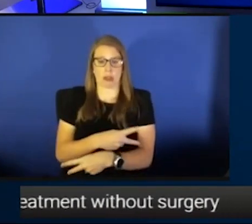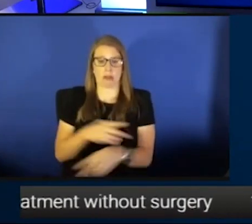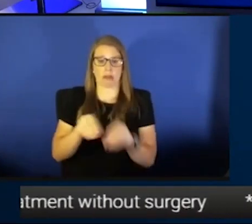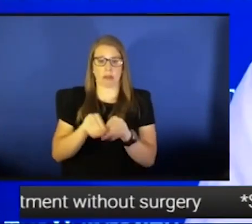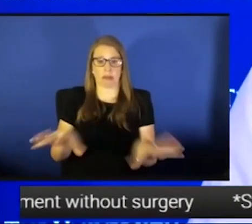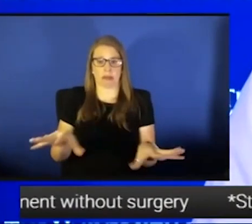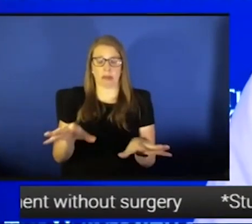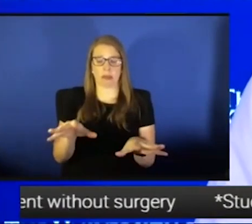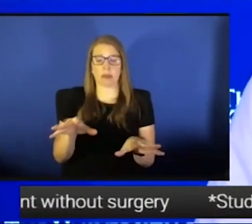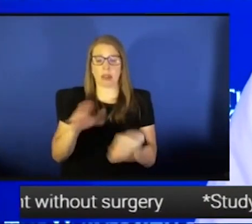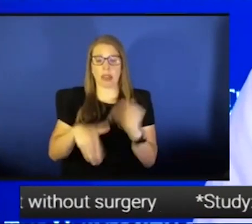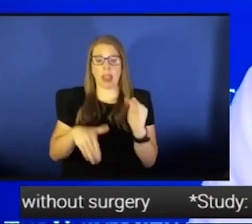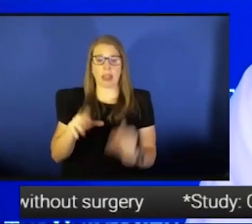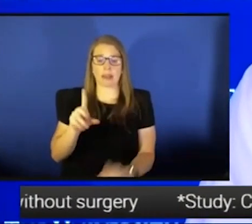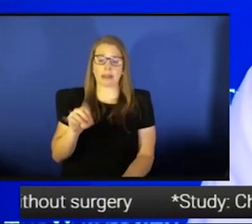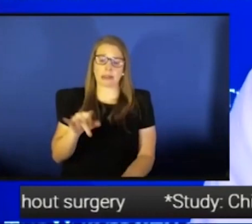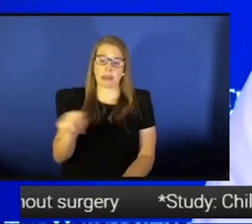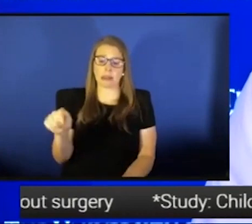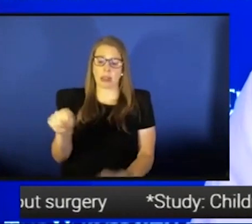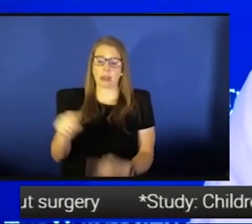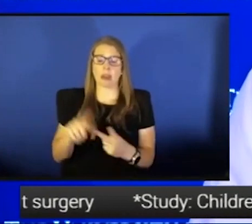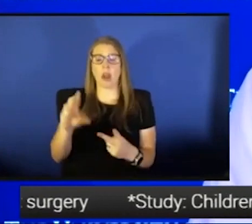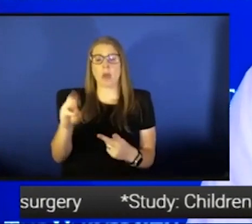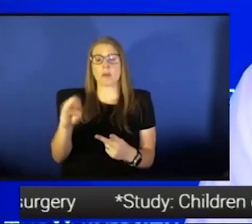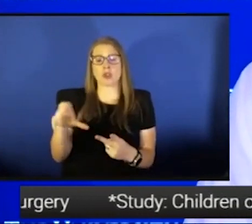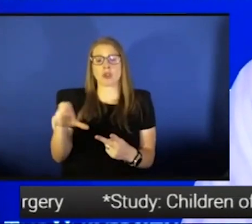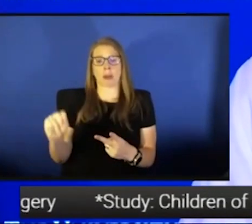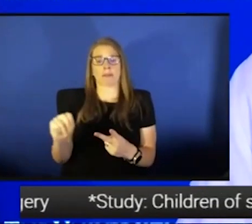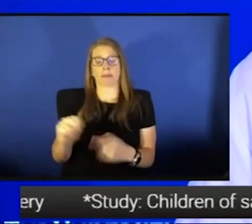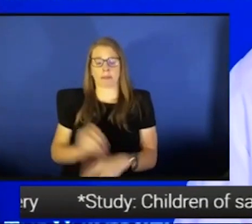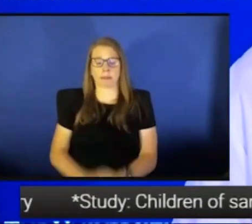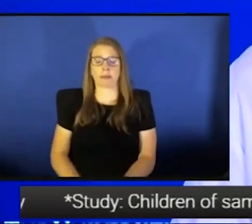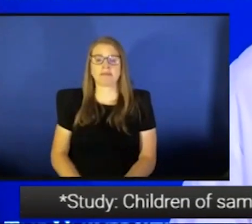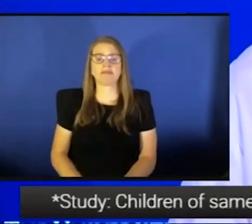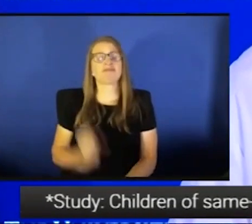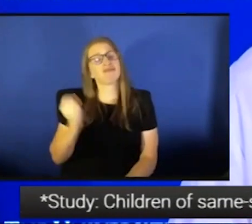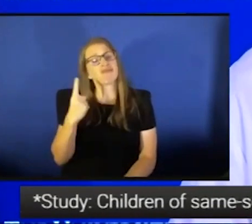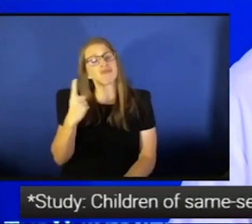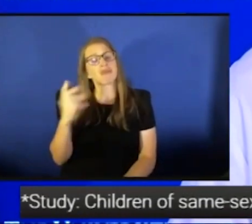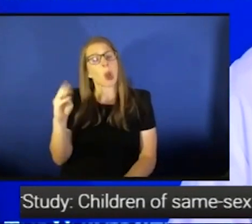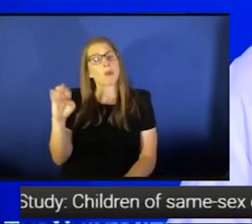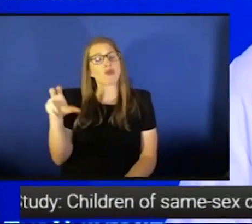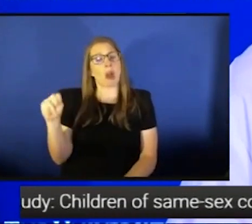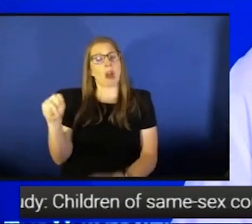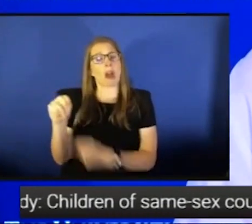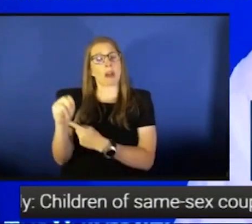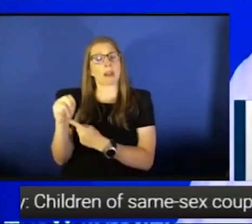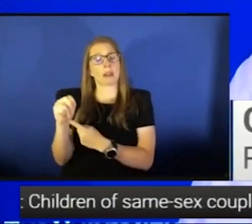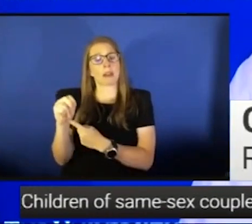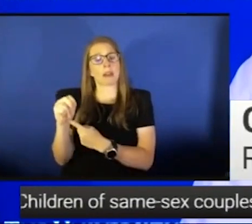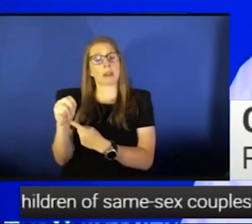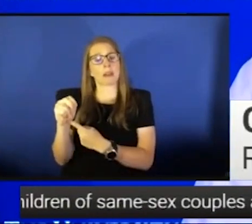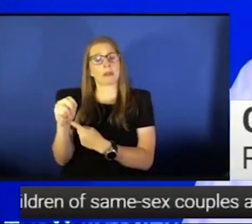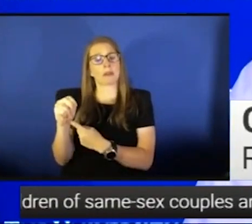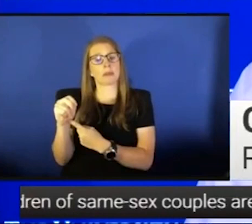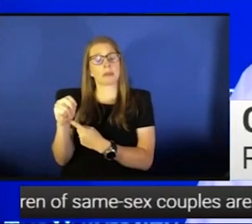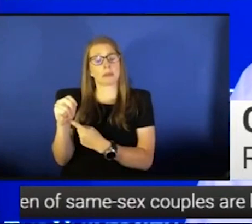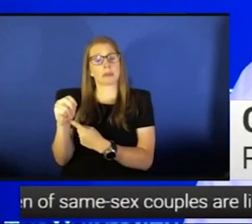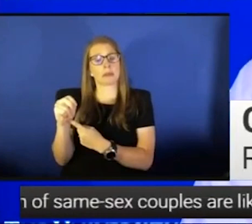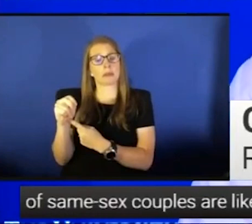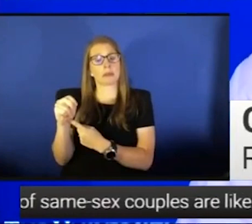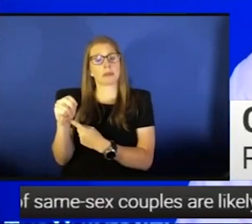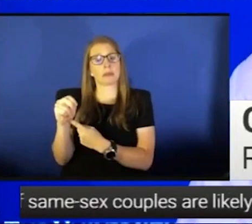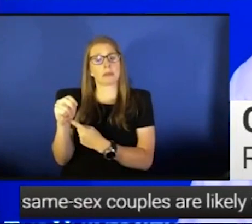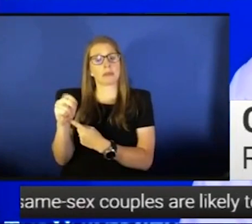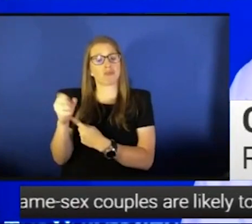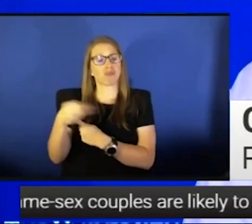Yeah, I think that is part of number one. We understand Omicron probably has some fitness advantage over the other variants,